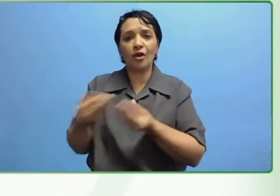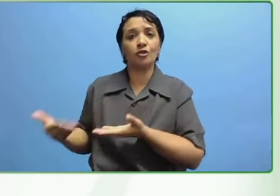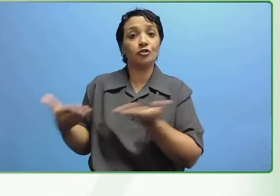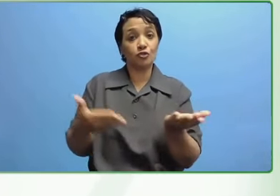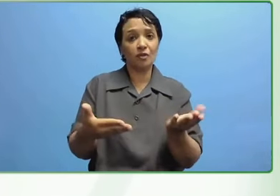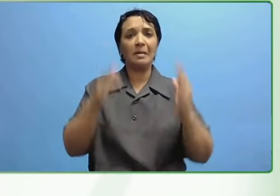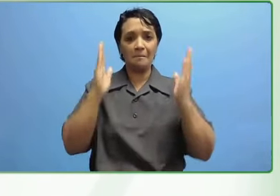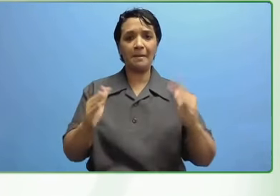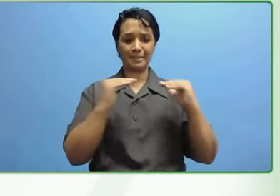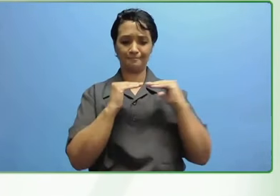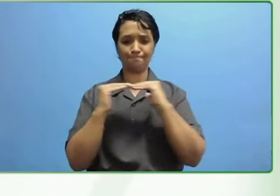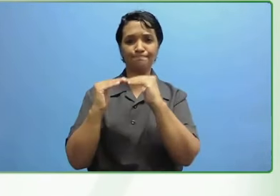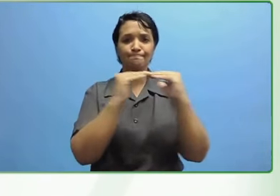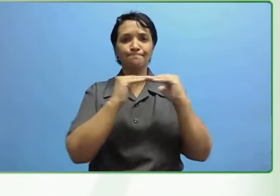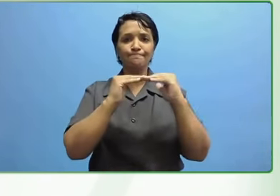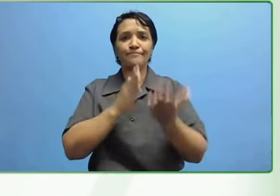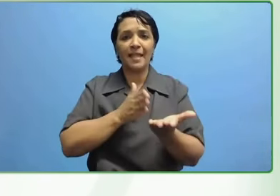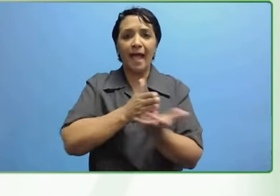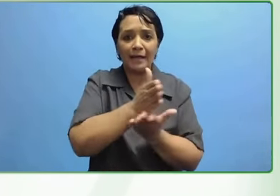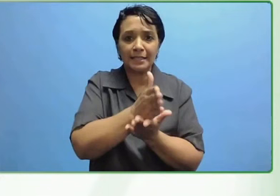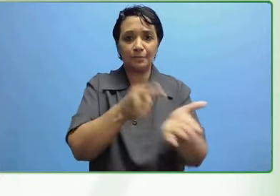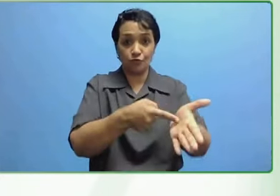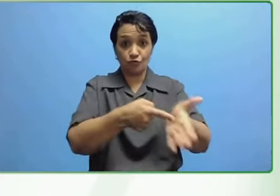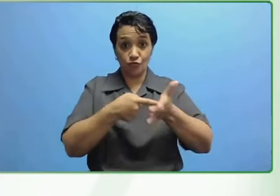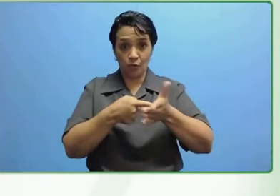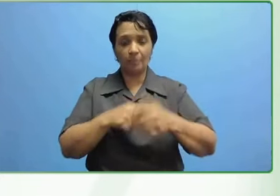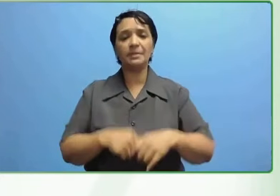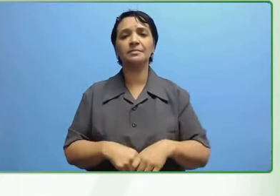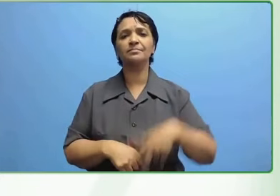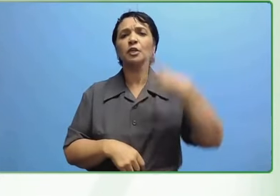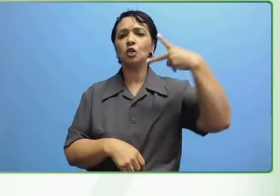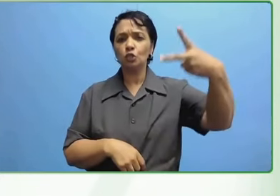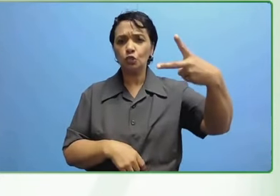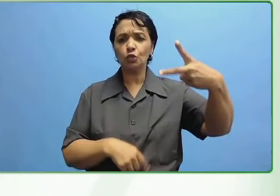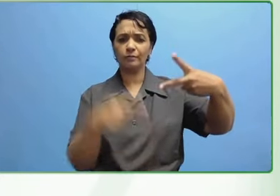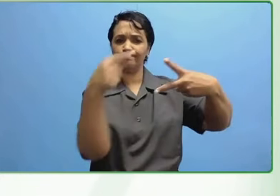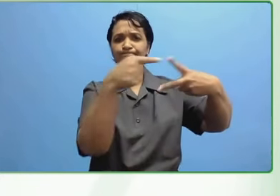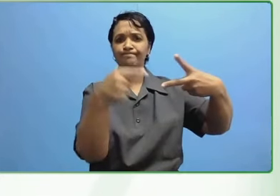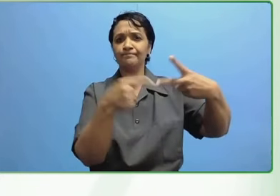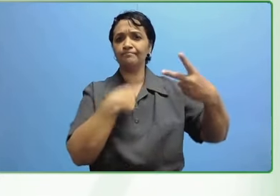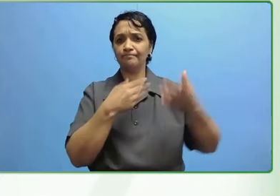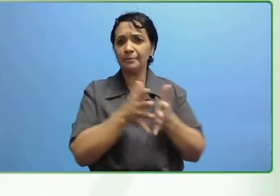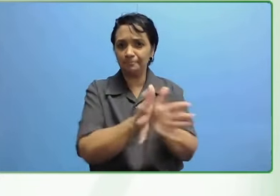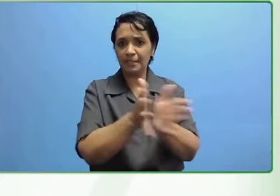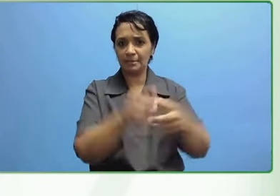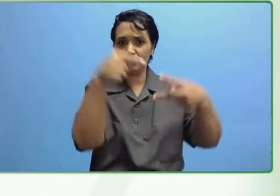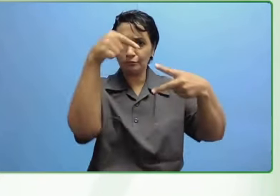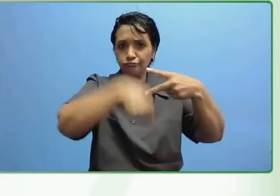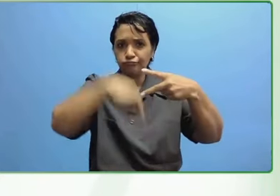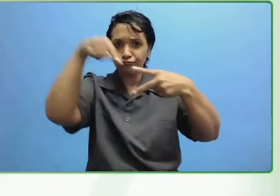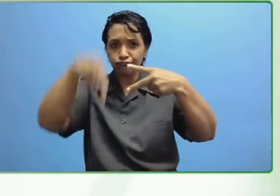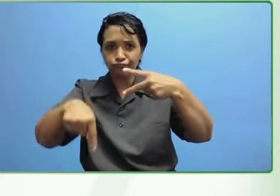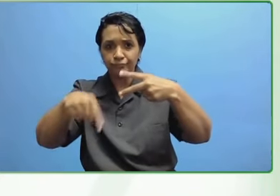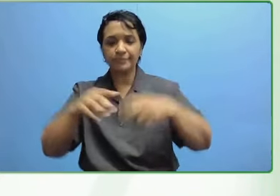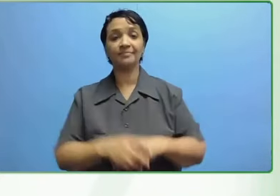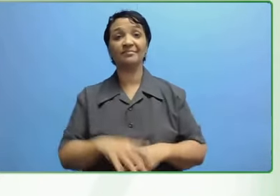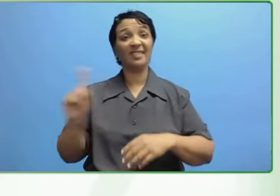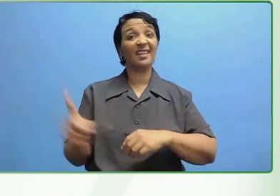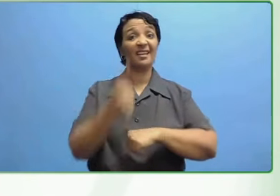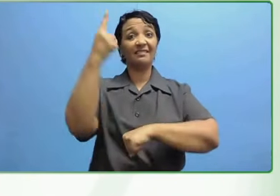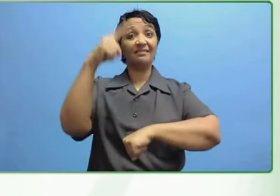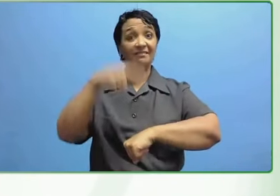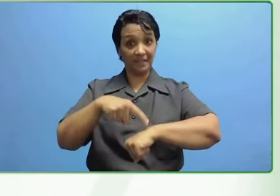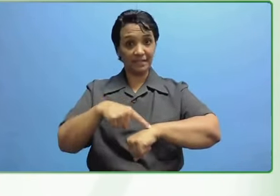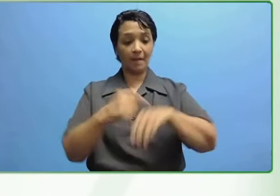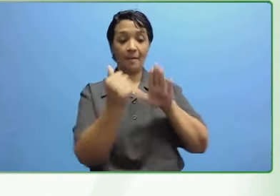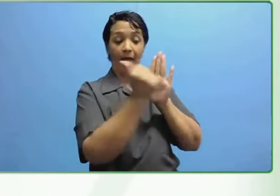requirements. There are two special things I want to mention under others, and that is that for the first time, this Act requires